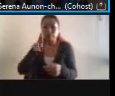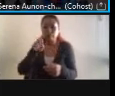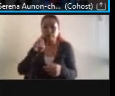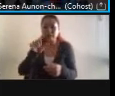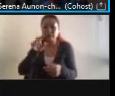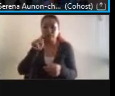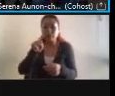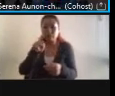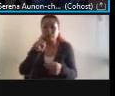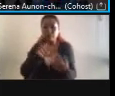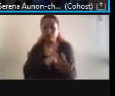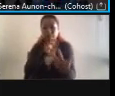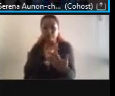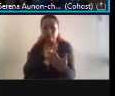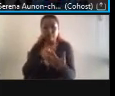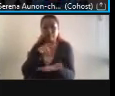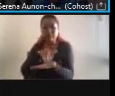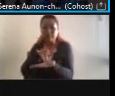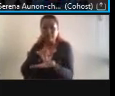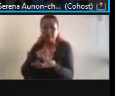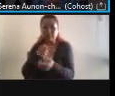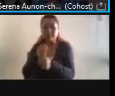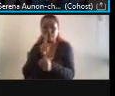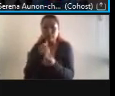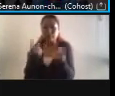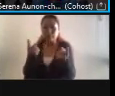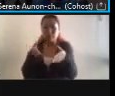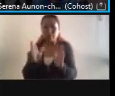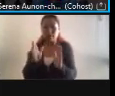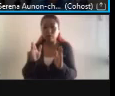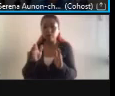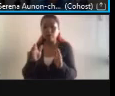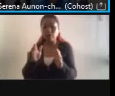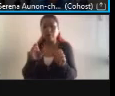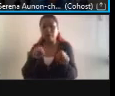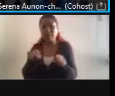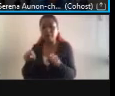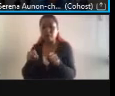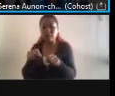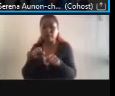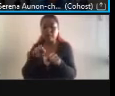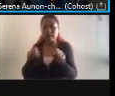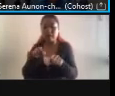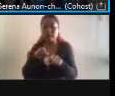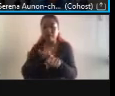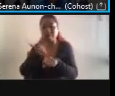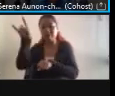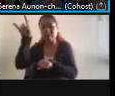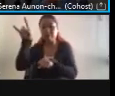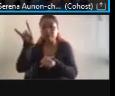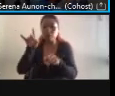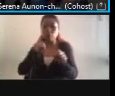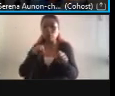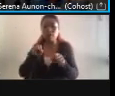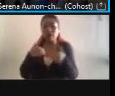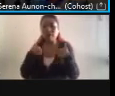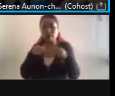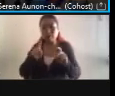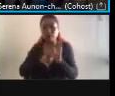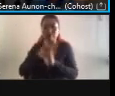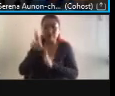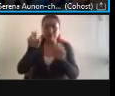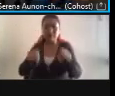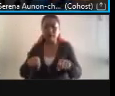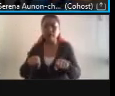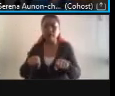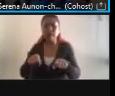allow everyone to fly, or at least a chance to fly, that's what you have to look at. Some folks are going to be more at